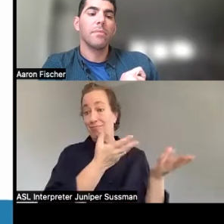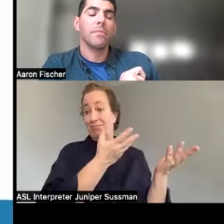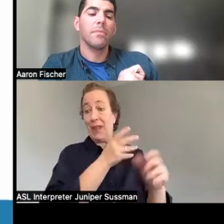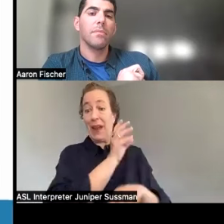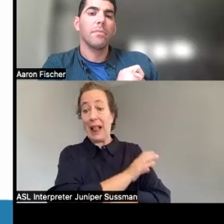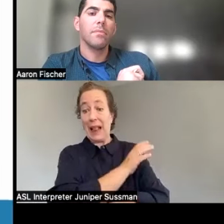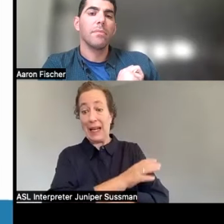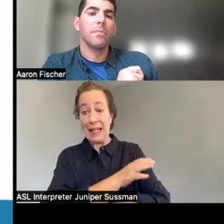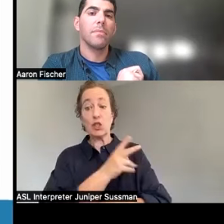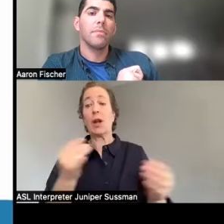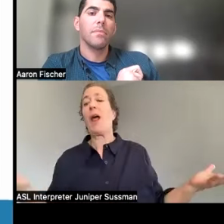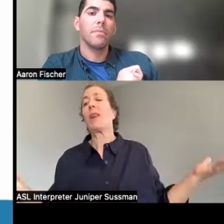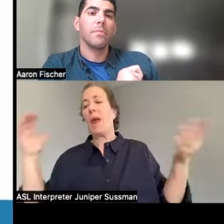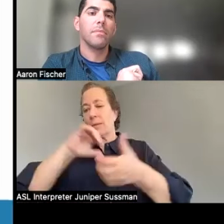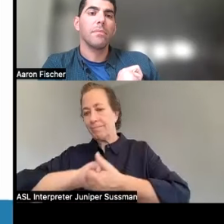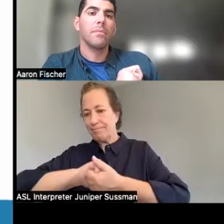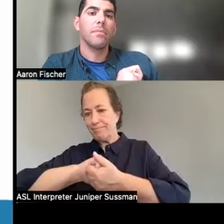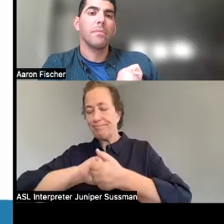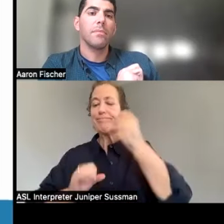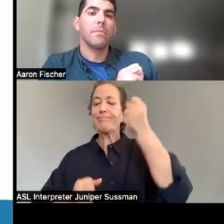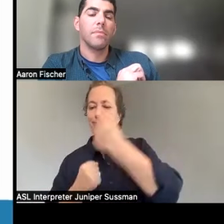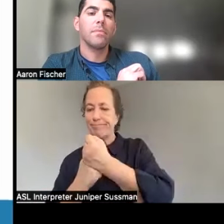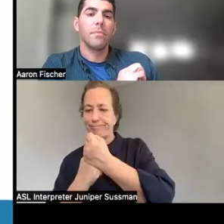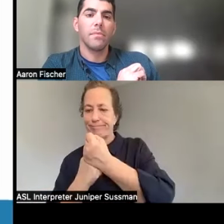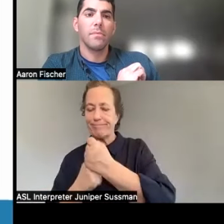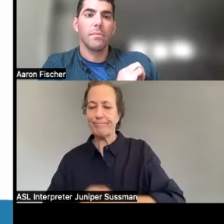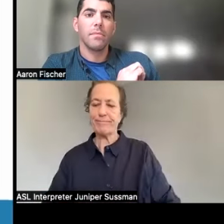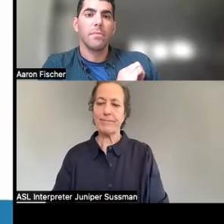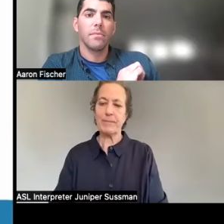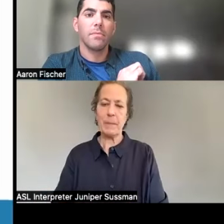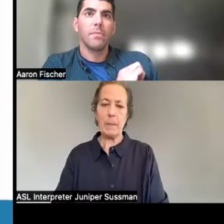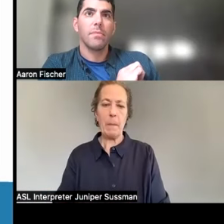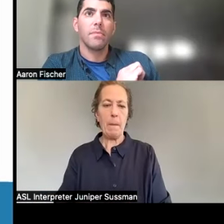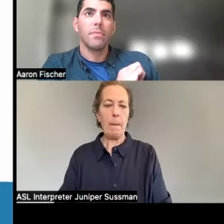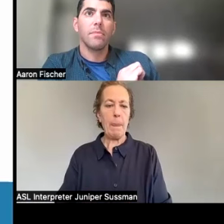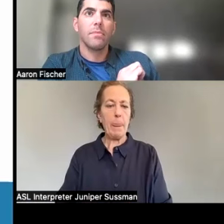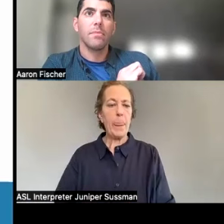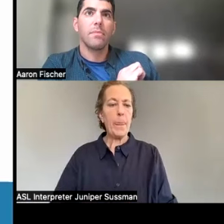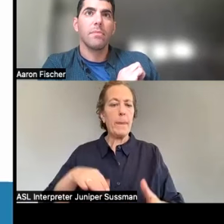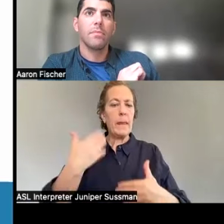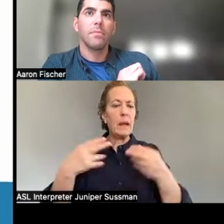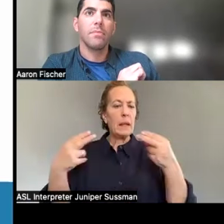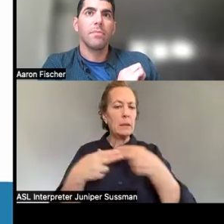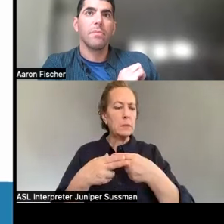direct patient advocacy. Next slide.